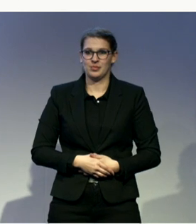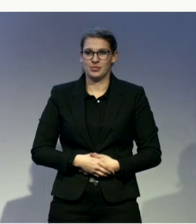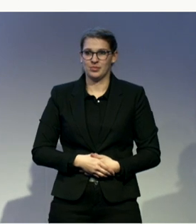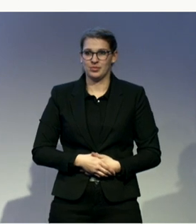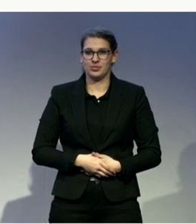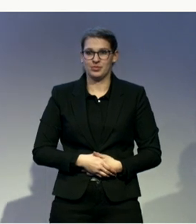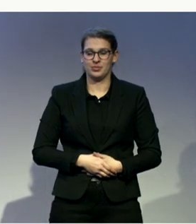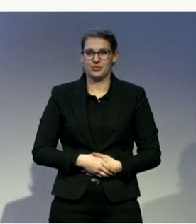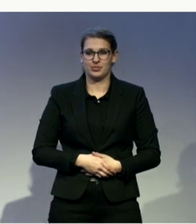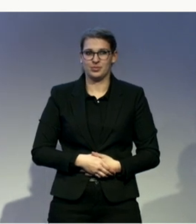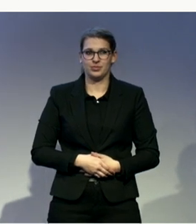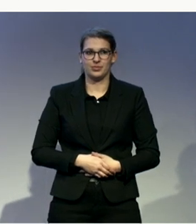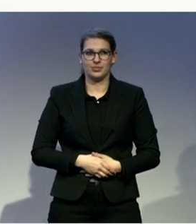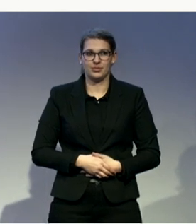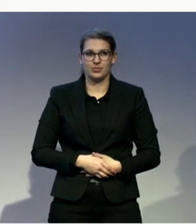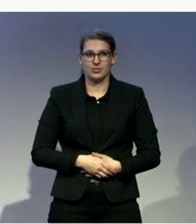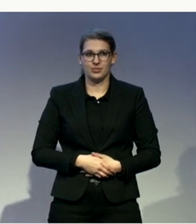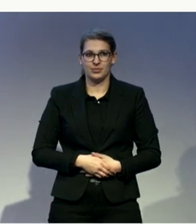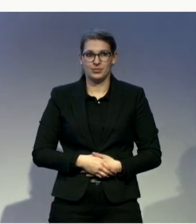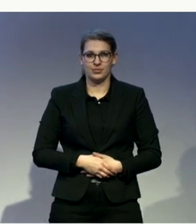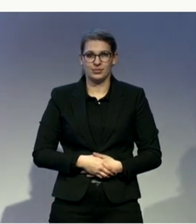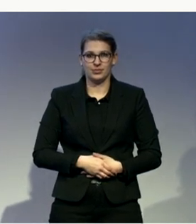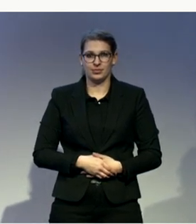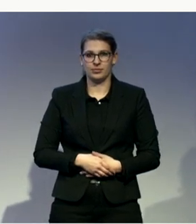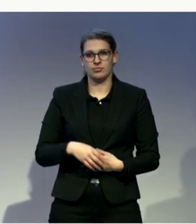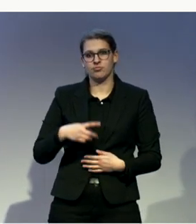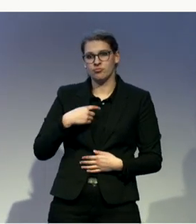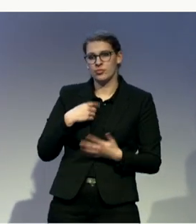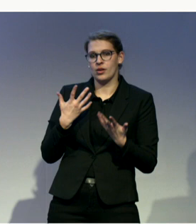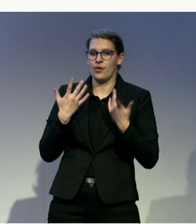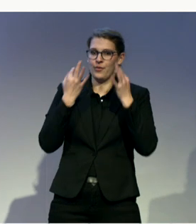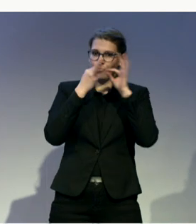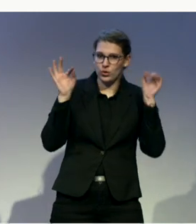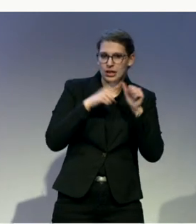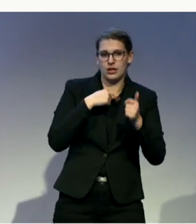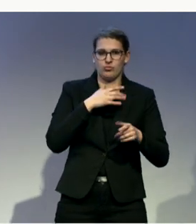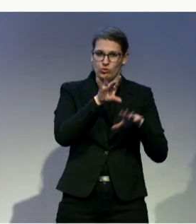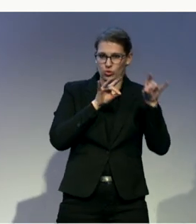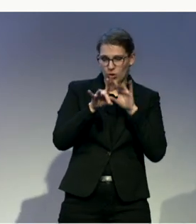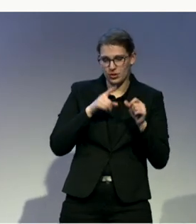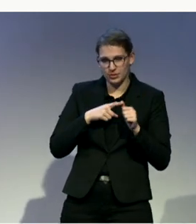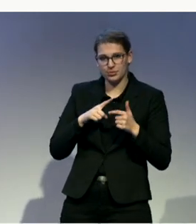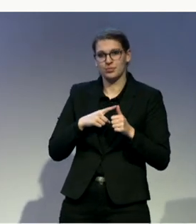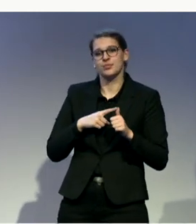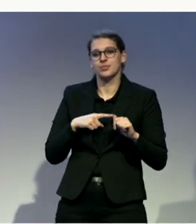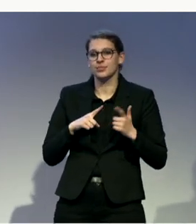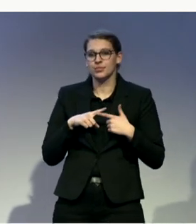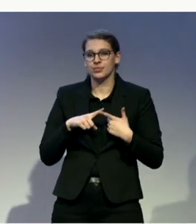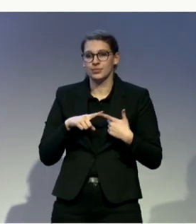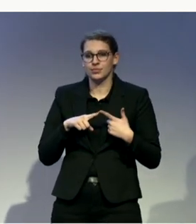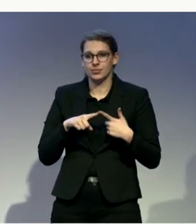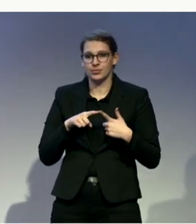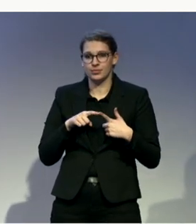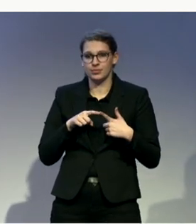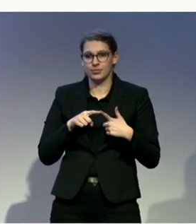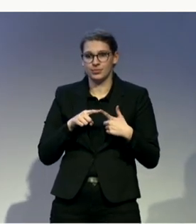Yeah? Választási lehetőség. To have a choice. Legnagyobb biztonság. The best safe. És